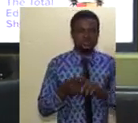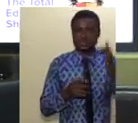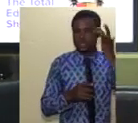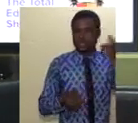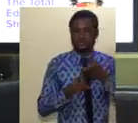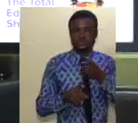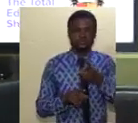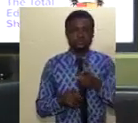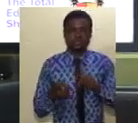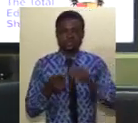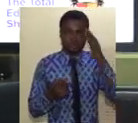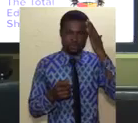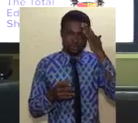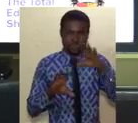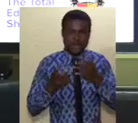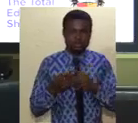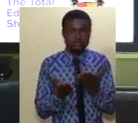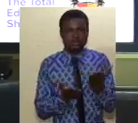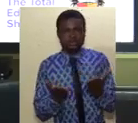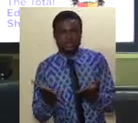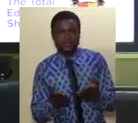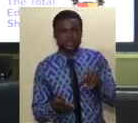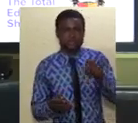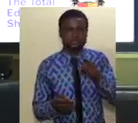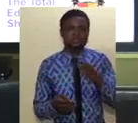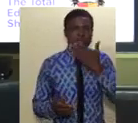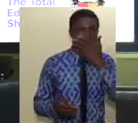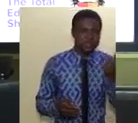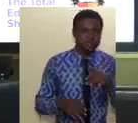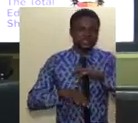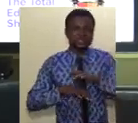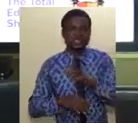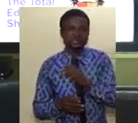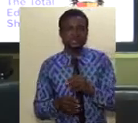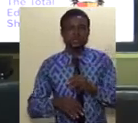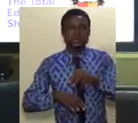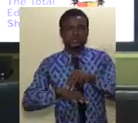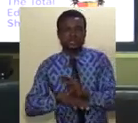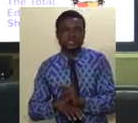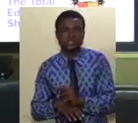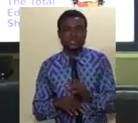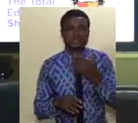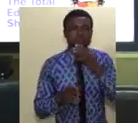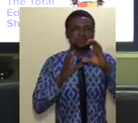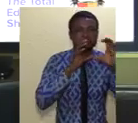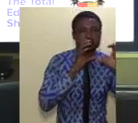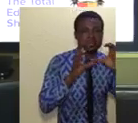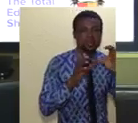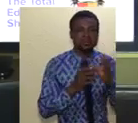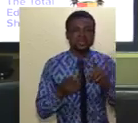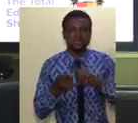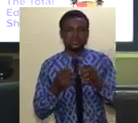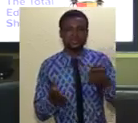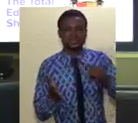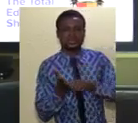ready and willing to hear from you so that we can know how to serve you better. Please feel free to send your comments, your questions, your